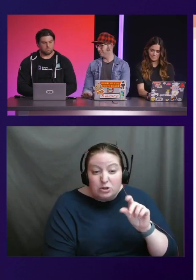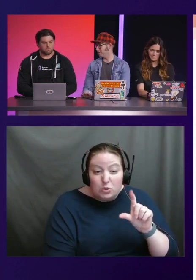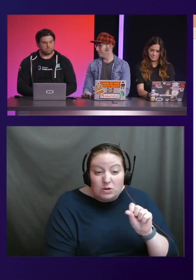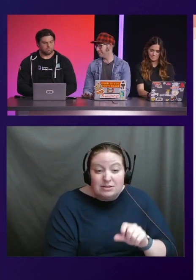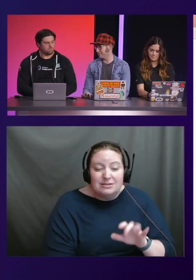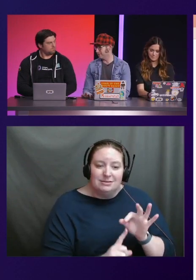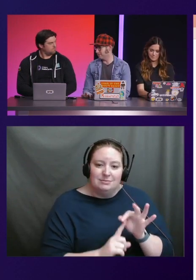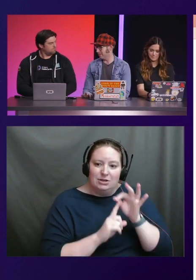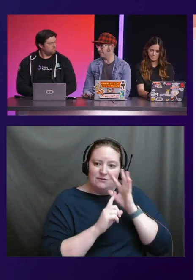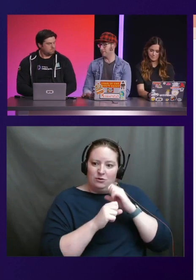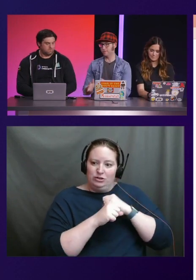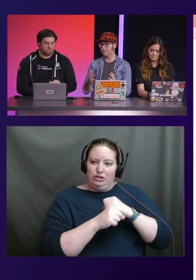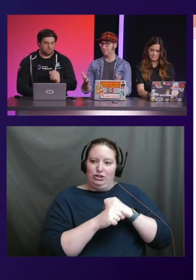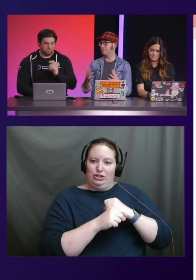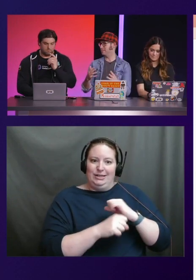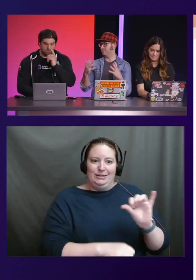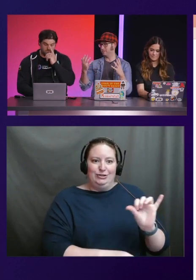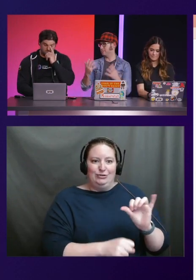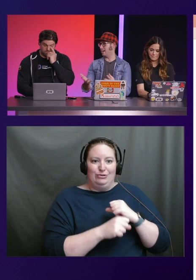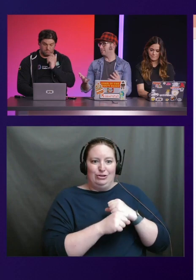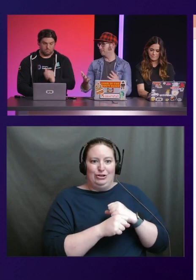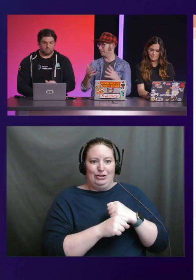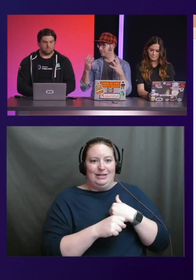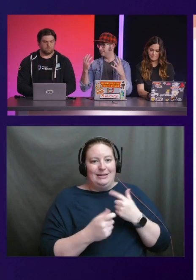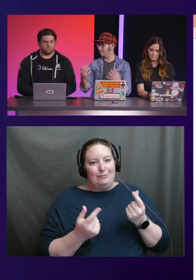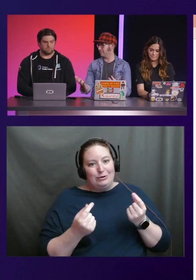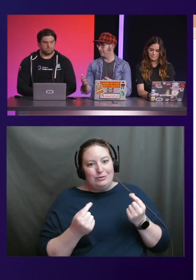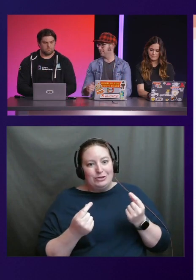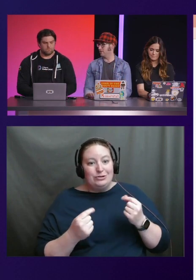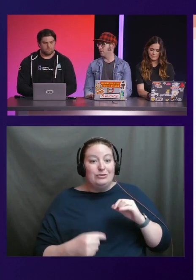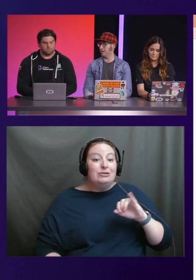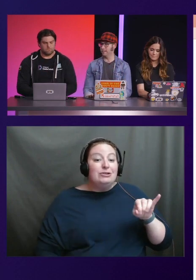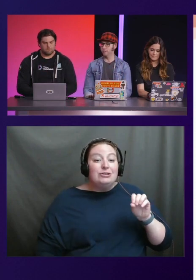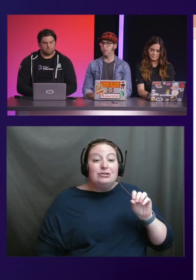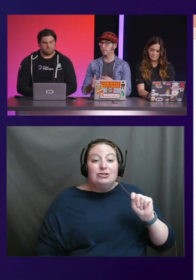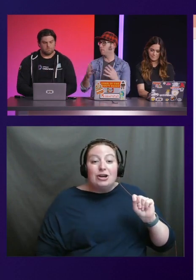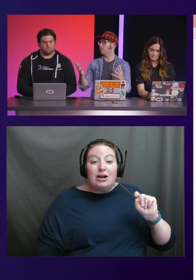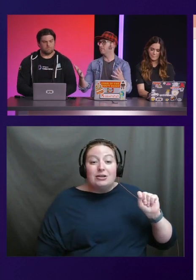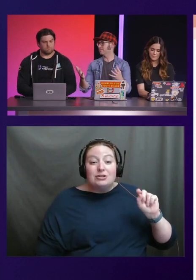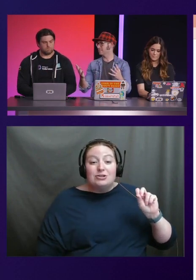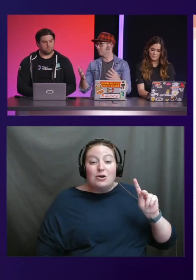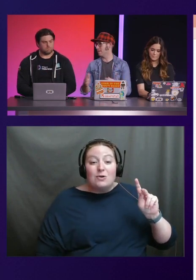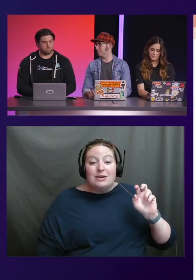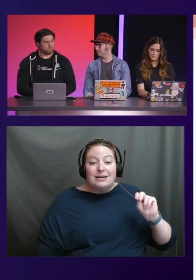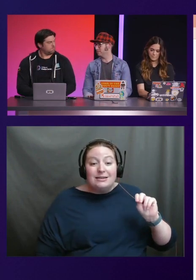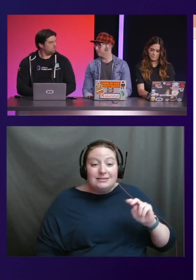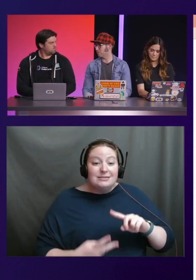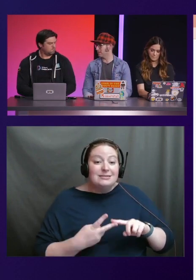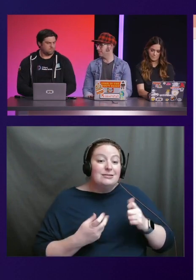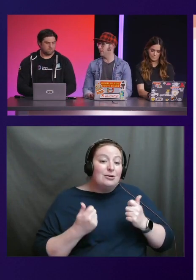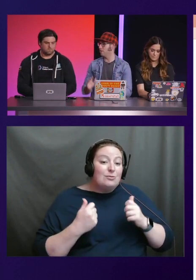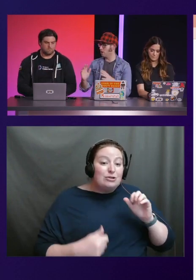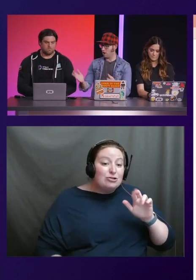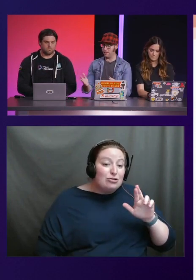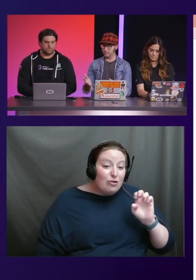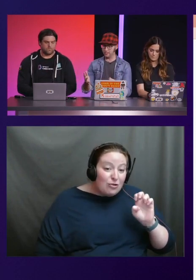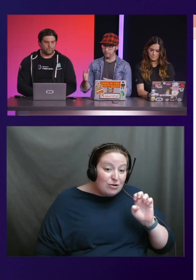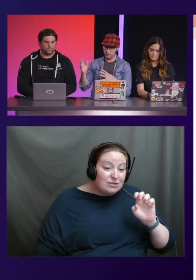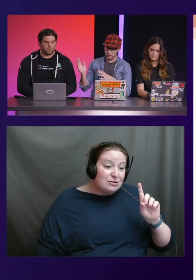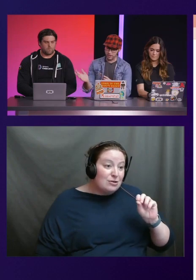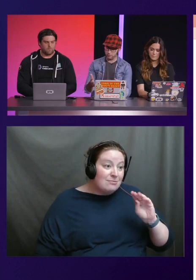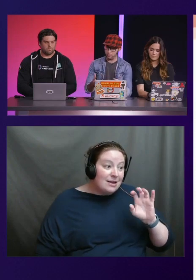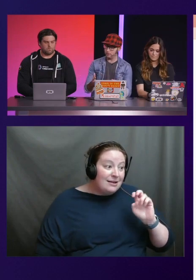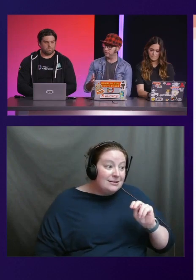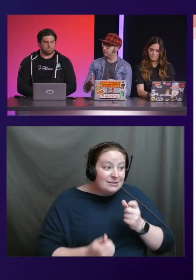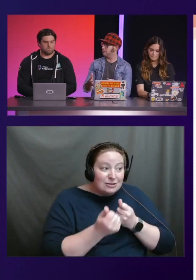comes to security too, what are we doing? Yeah. We're doing JOT tokens, and what CORS domains are supported, all that stuff,